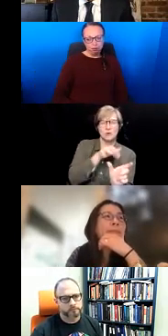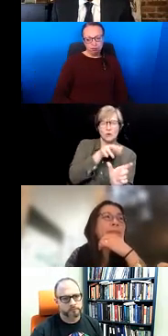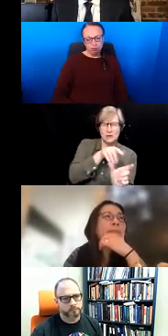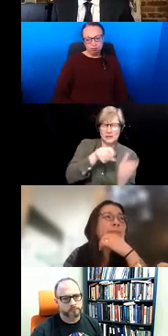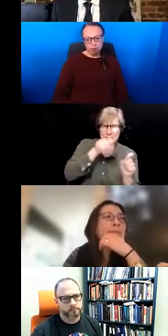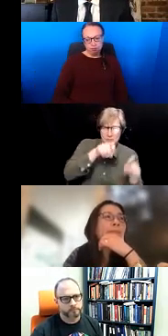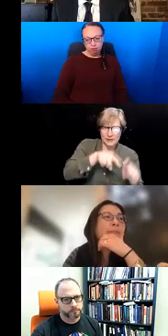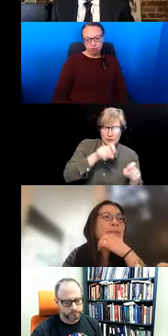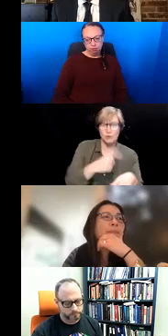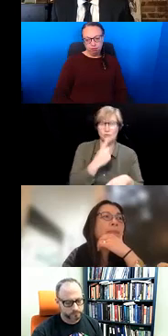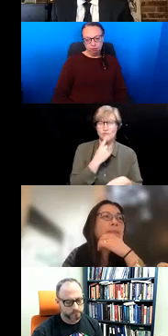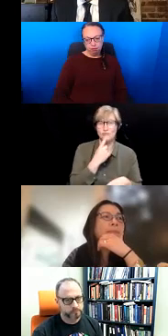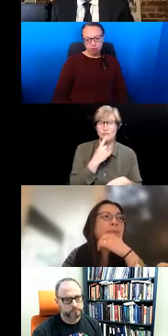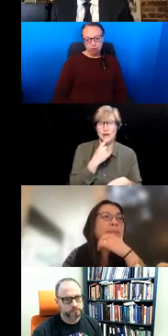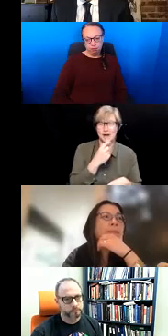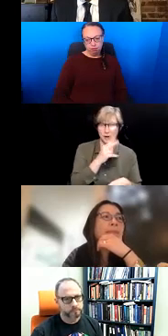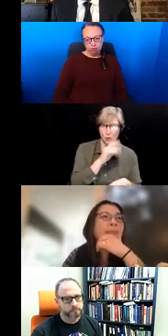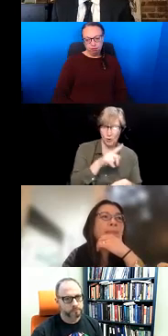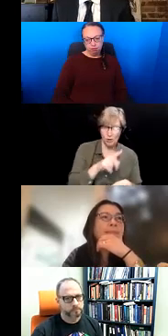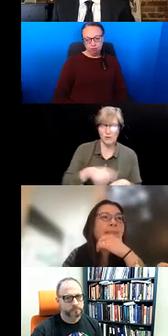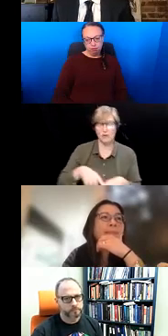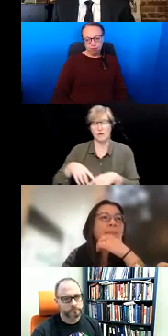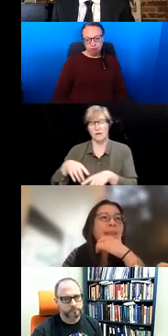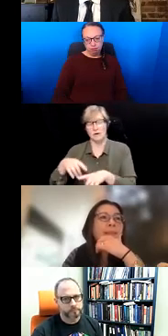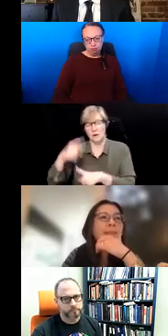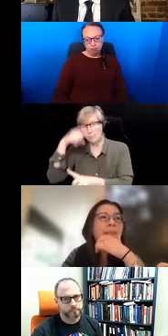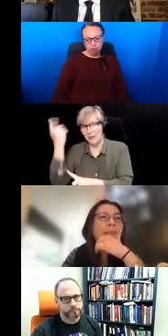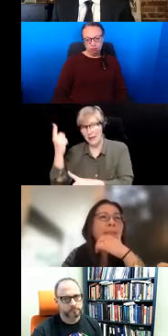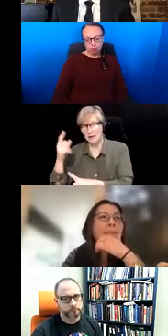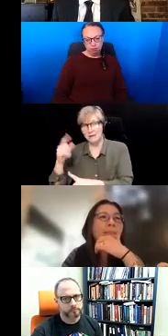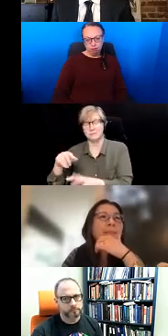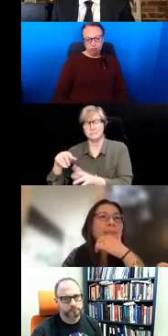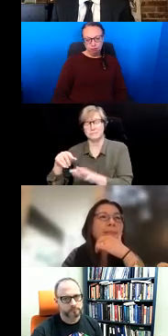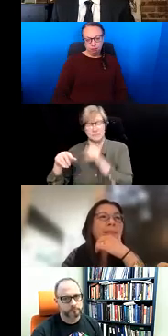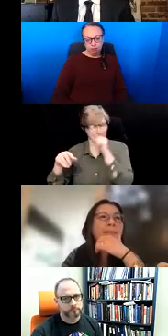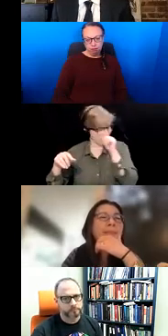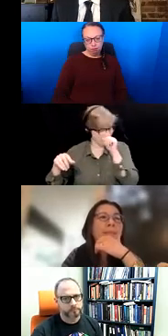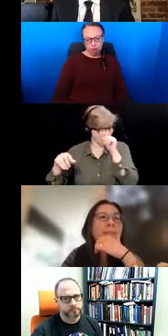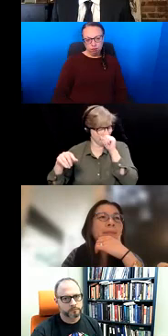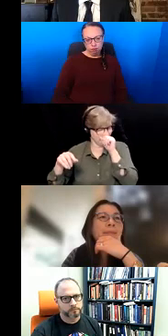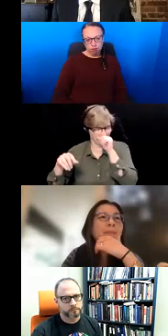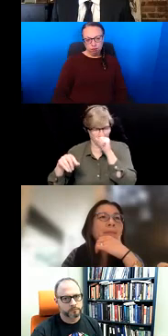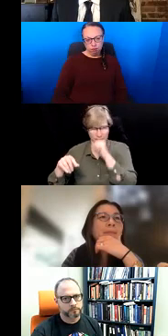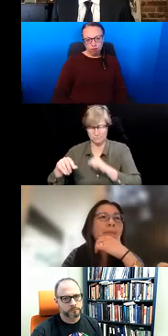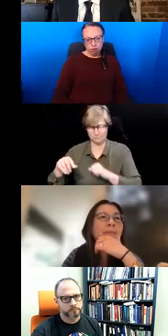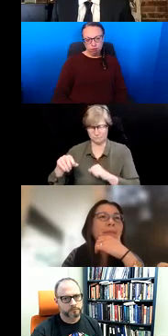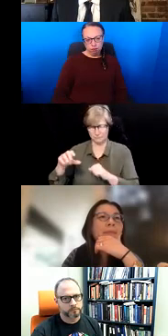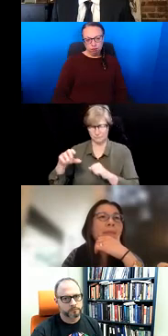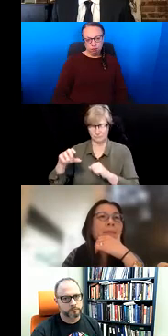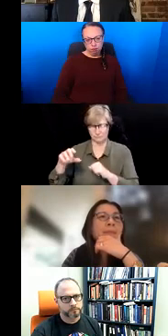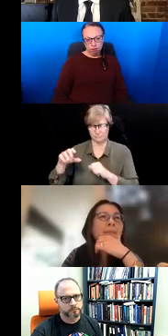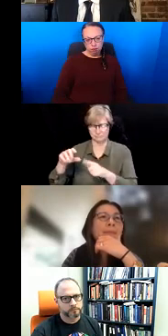represent cathodal stimulation. It's been a bit of a hodgepodge of where people stimulate and with which polarity of